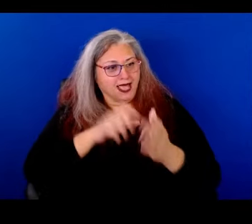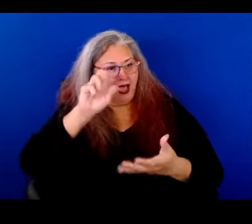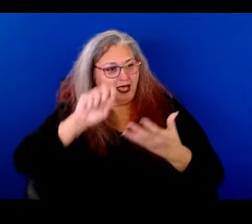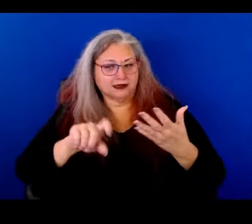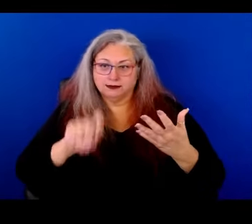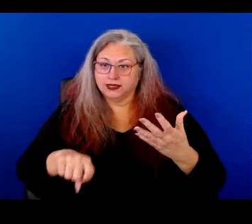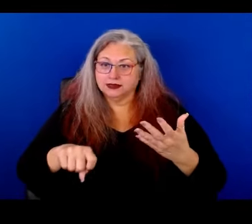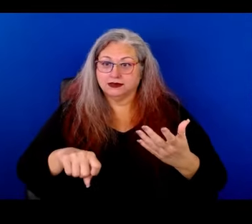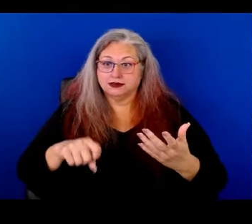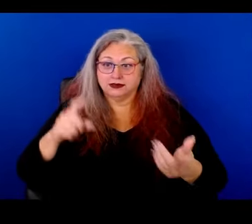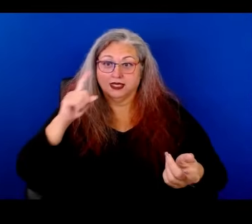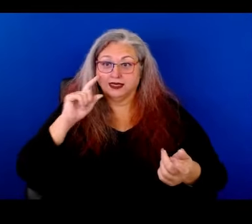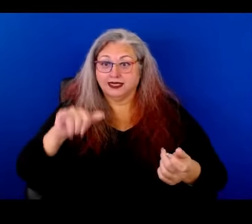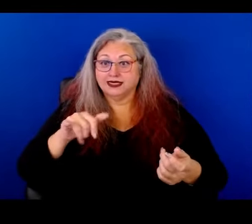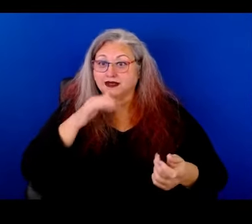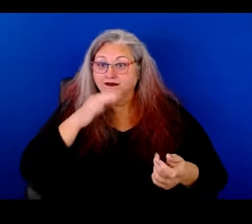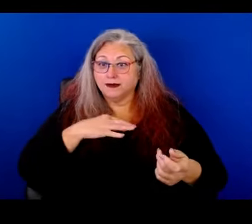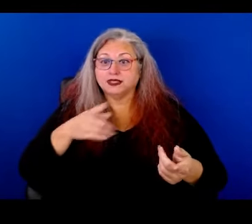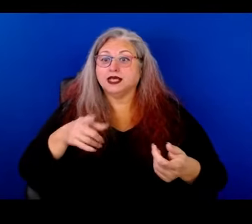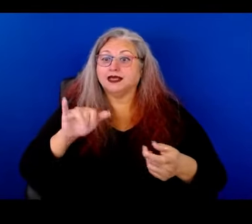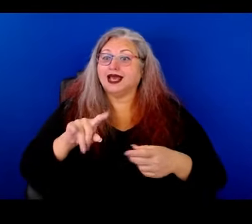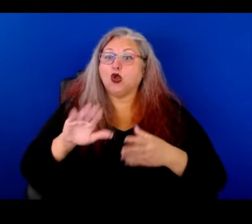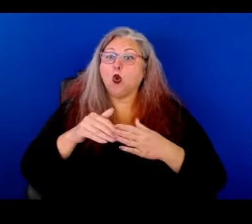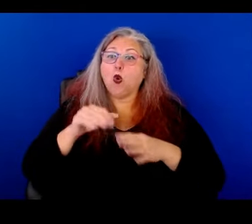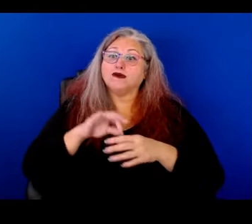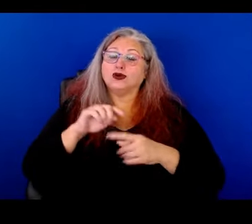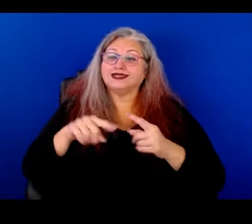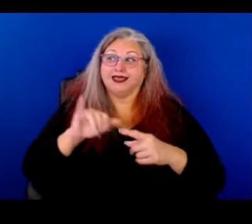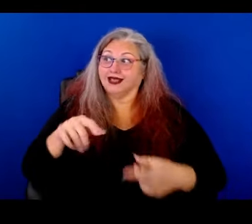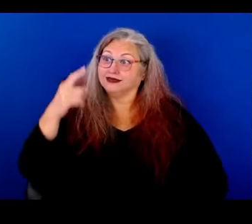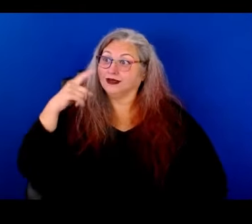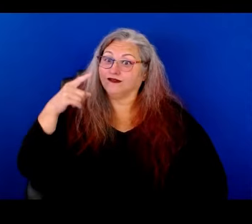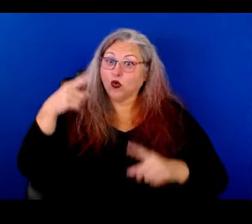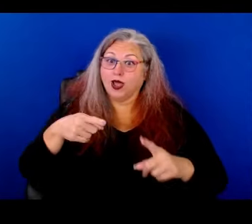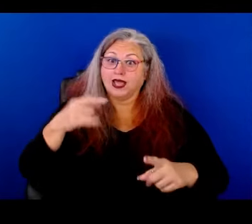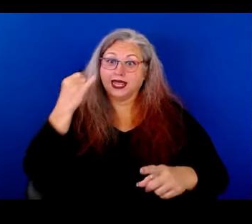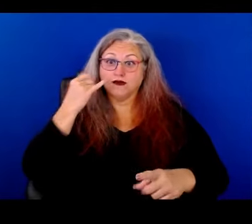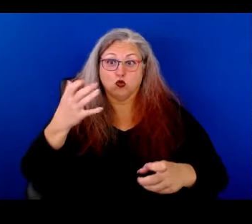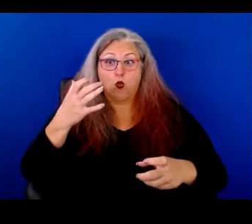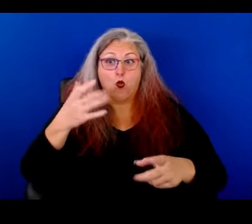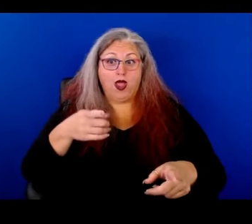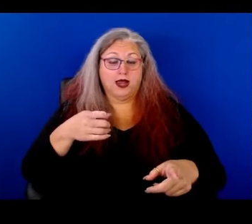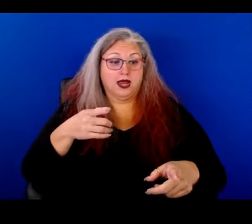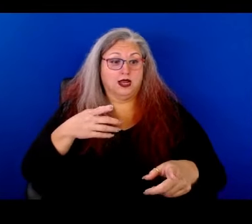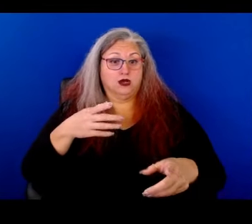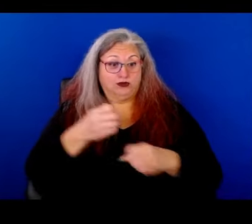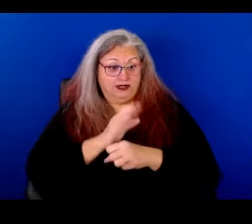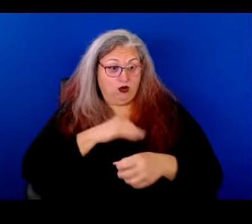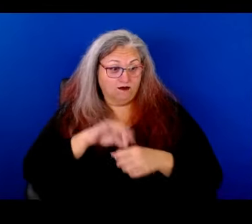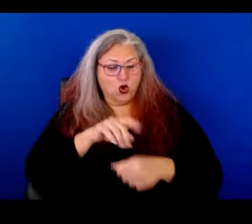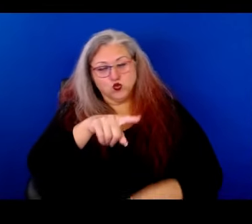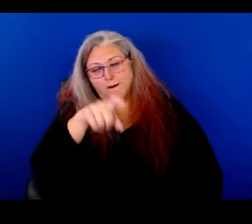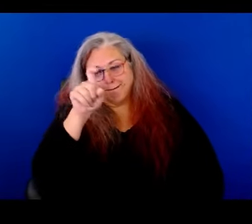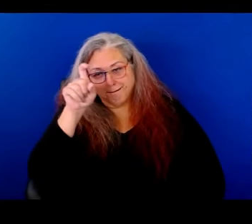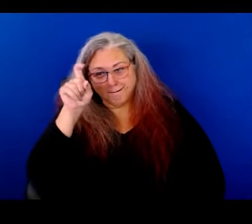this feminist... voting cycle was for. If you want to get our vote, you